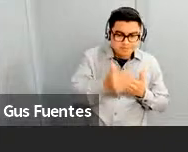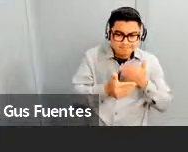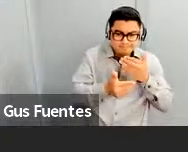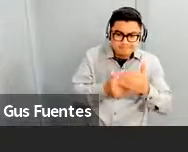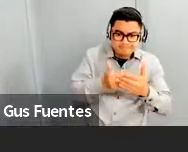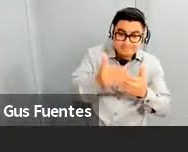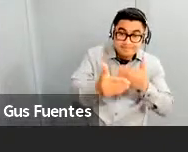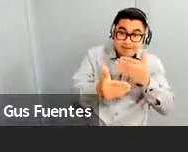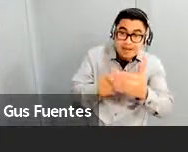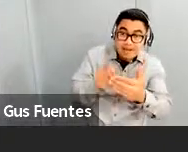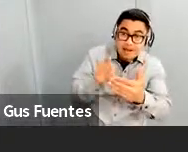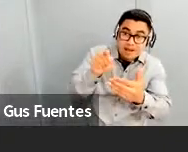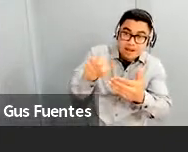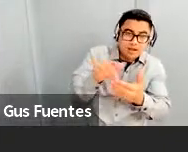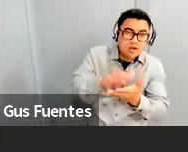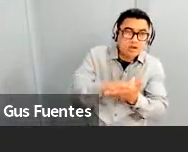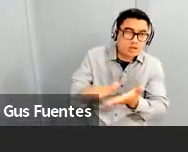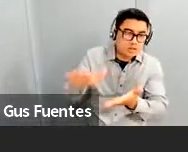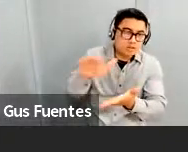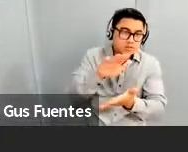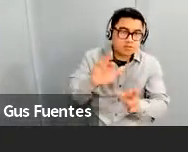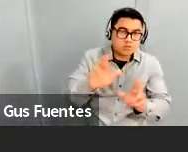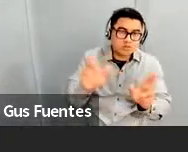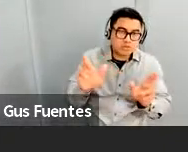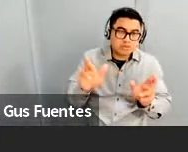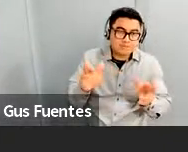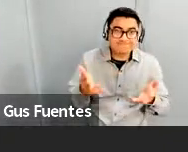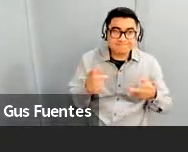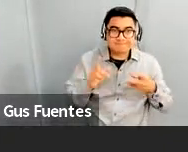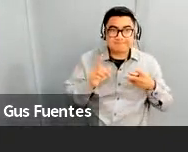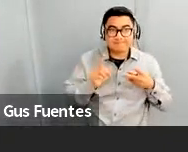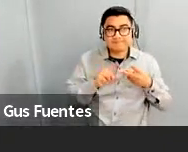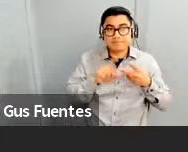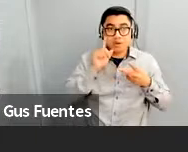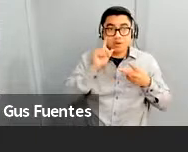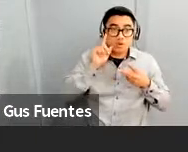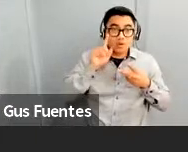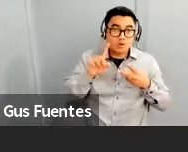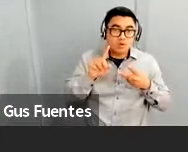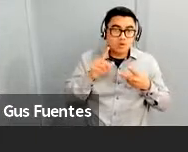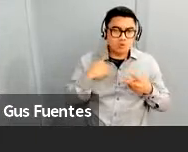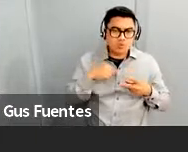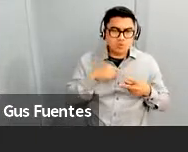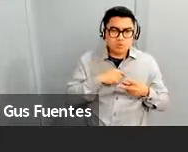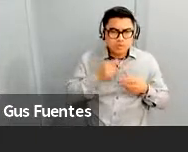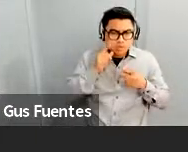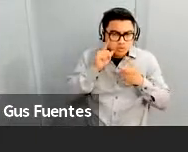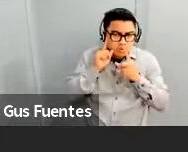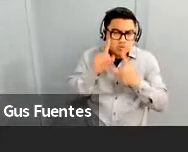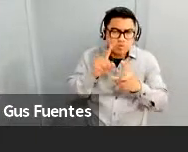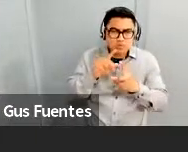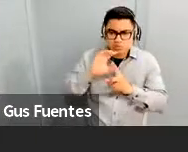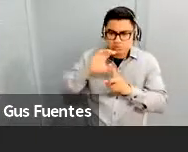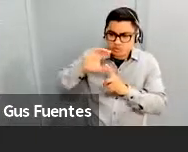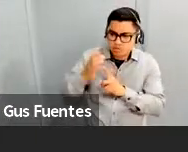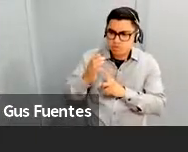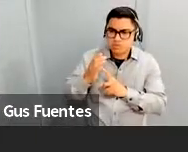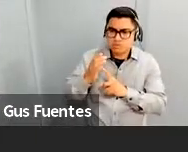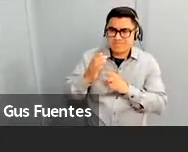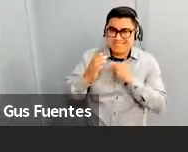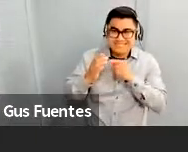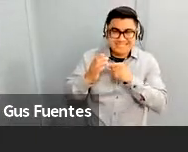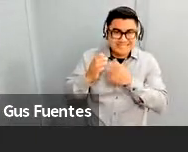grade levels. And that goal 2 is to continue to cultivate a positive culture that fosters social